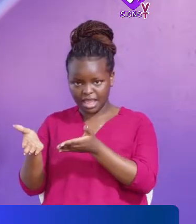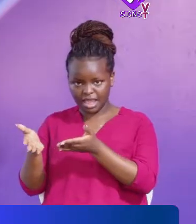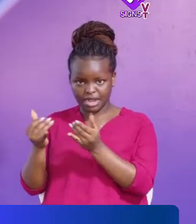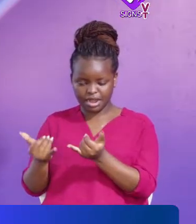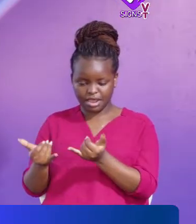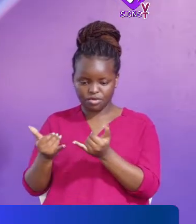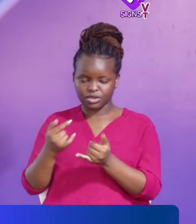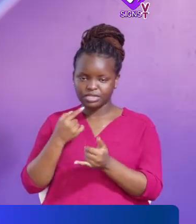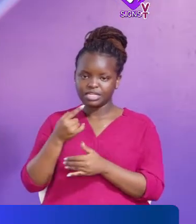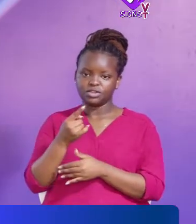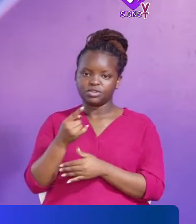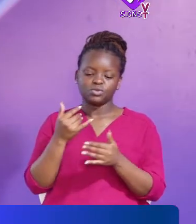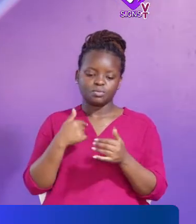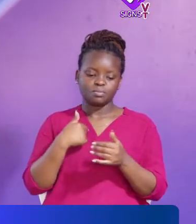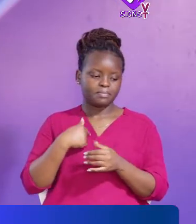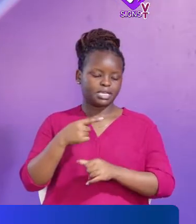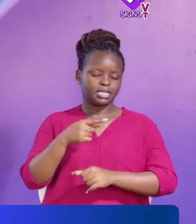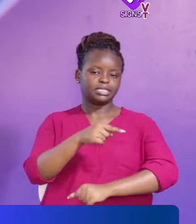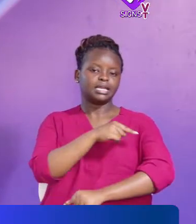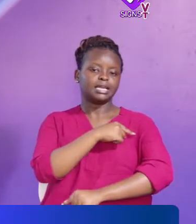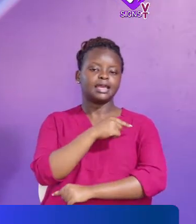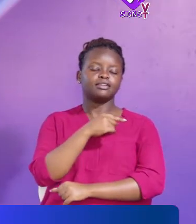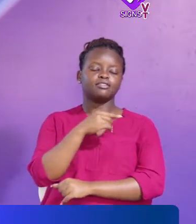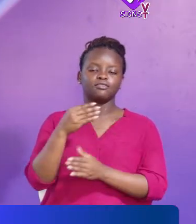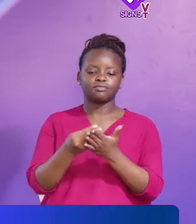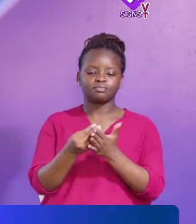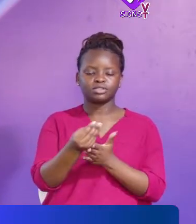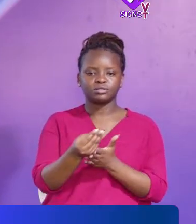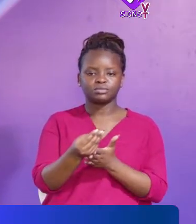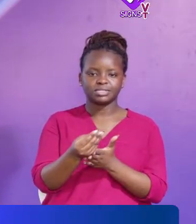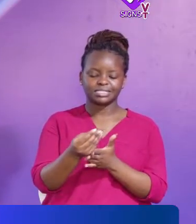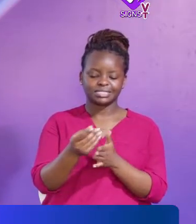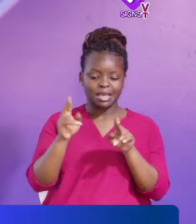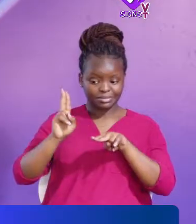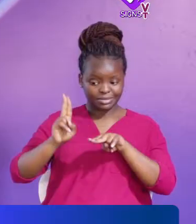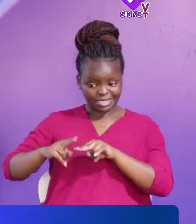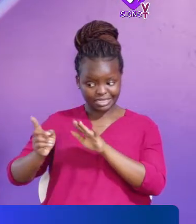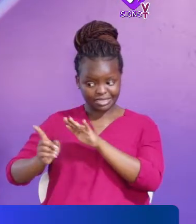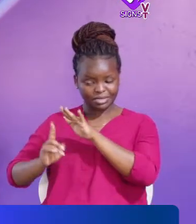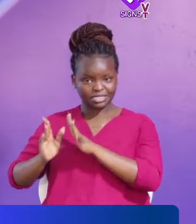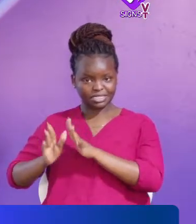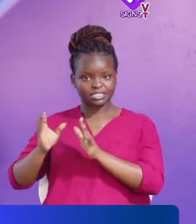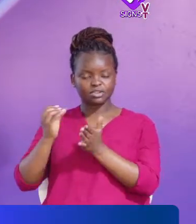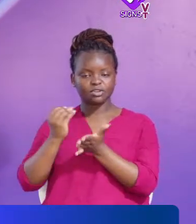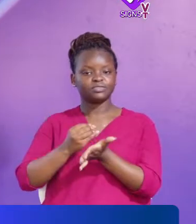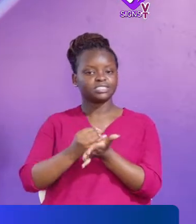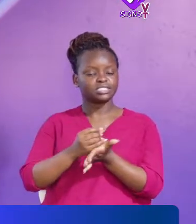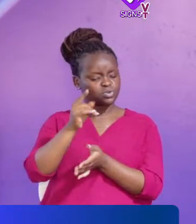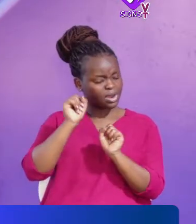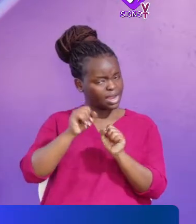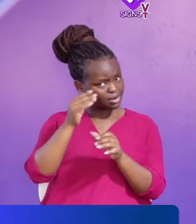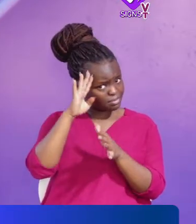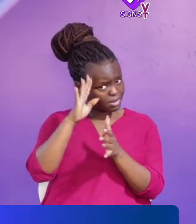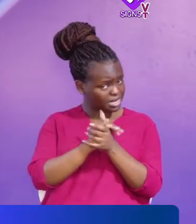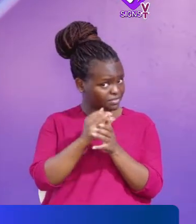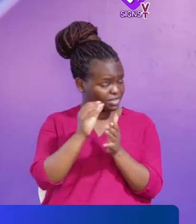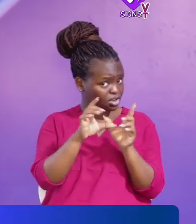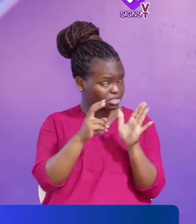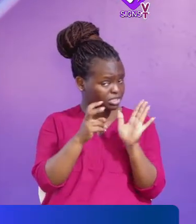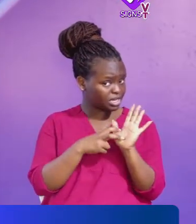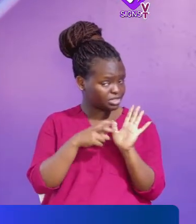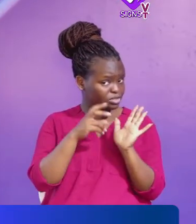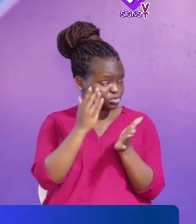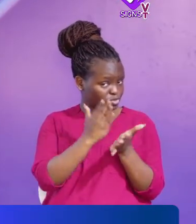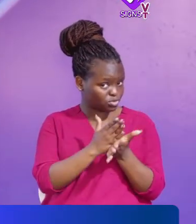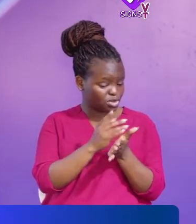Transport and tell you I'm the one in charge of procurement, and I'm sitting in the minister's office, so you can believe the contract. Absolutely. What these